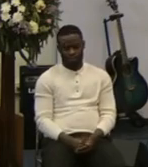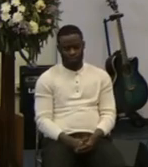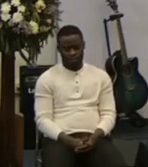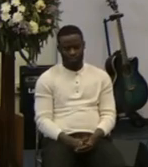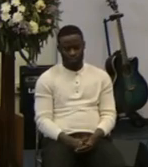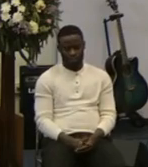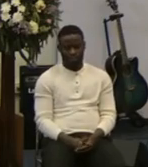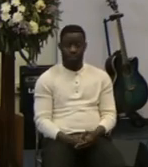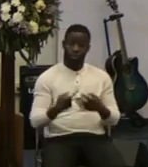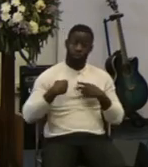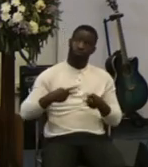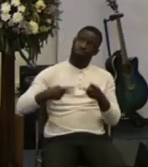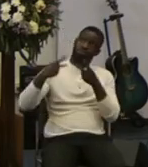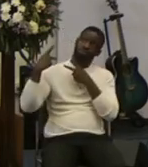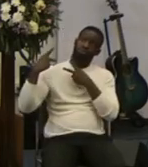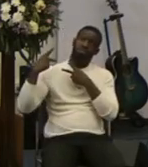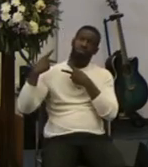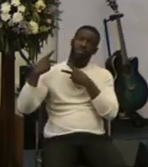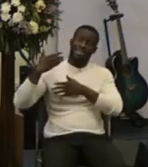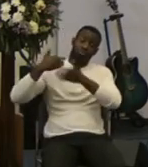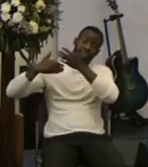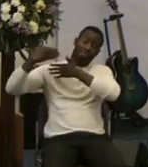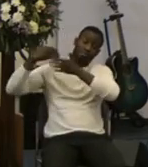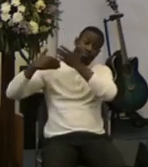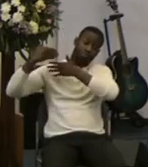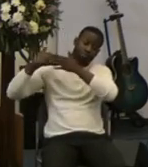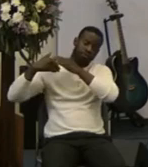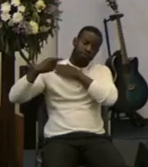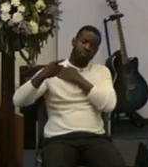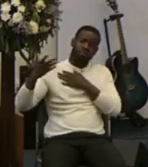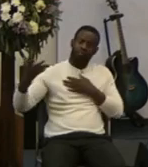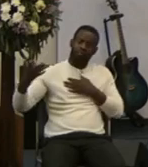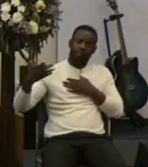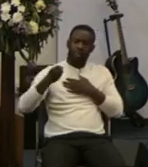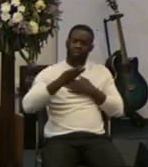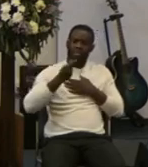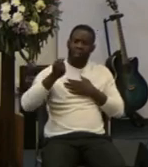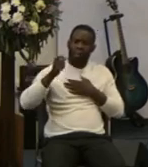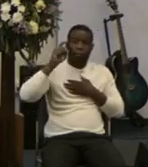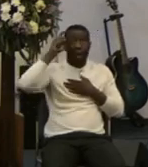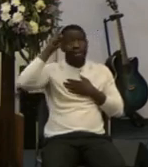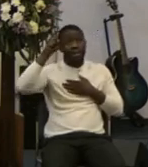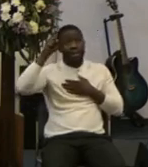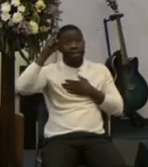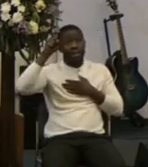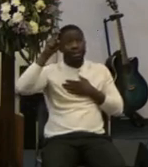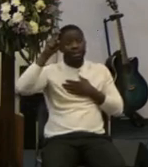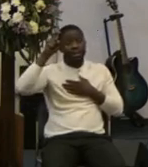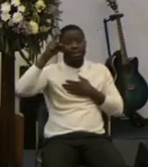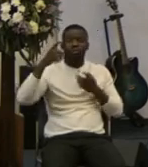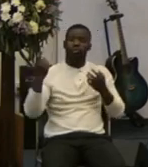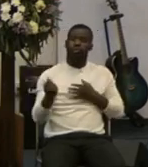You know, we look back over the corridor of history. We have some idea who it is